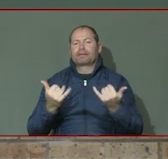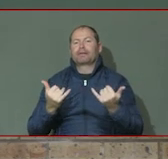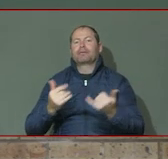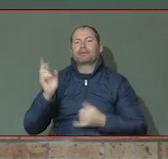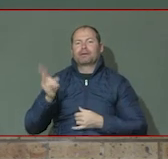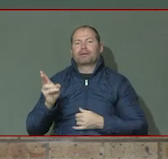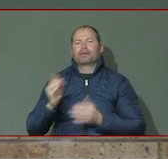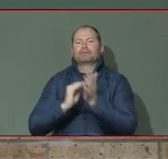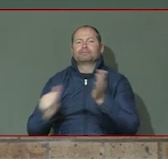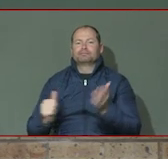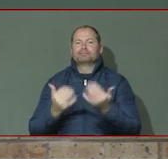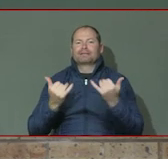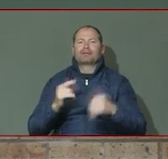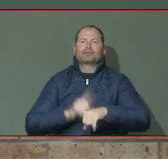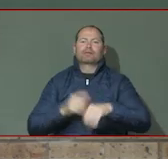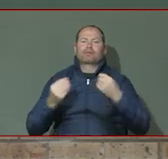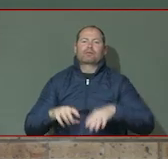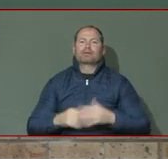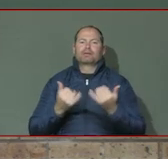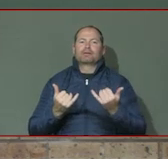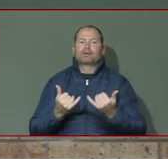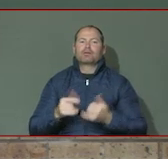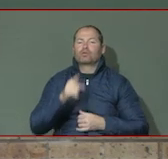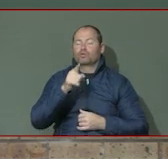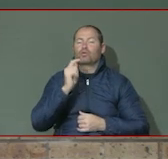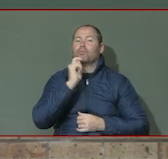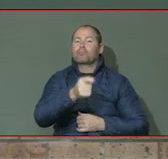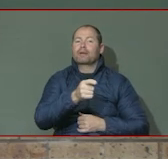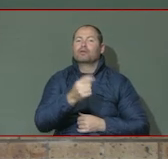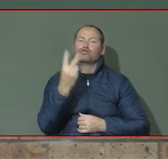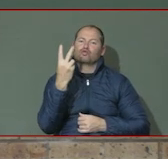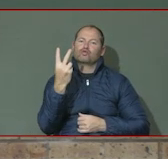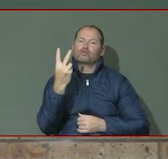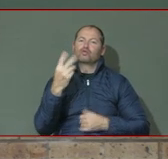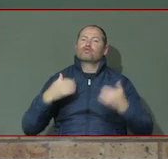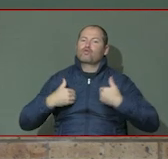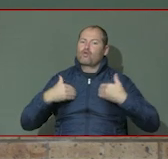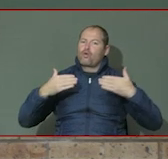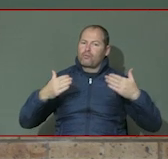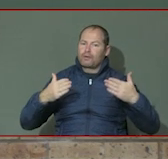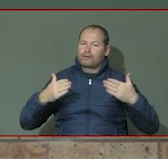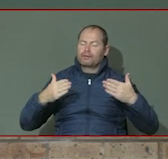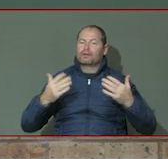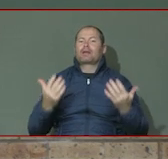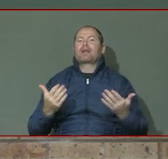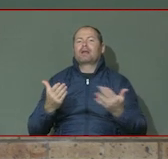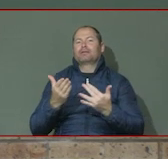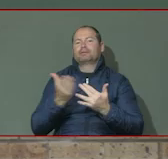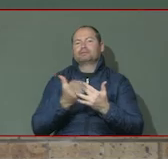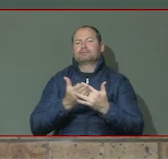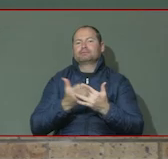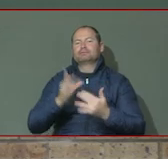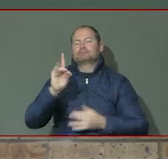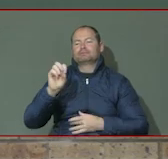of time. So you only pay two things. You pay your opening balance and you pay your interim dividend. And then